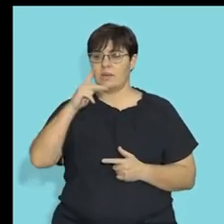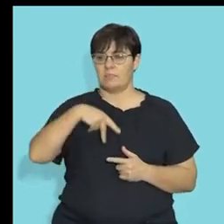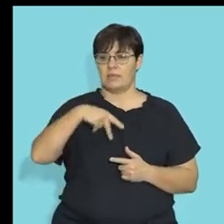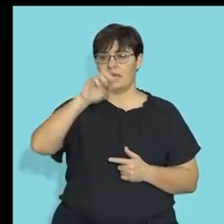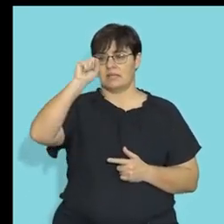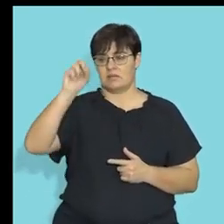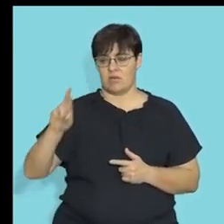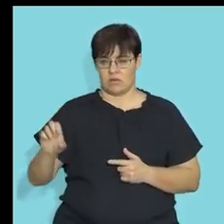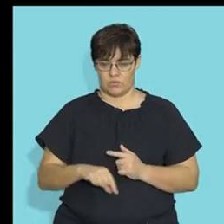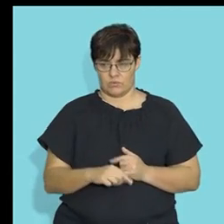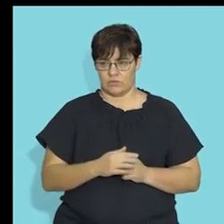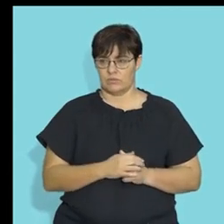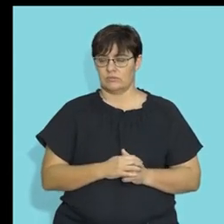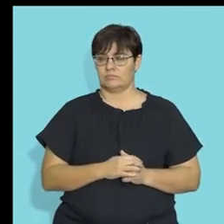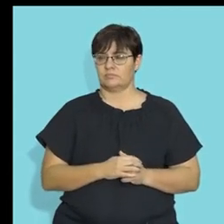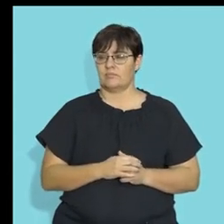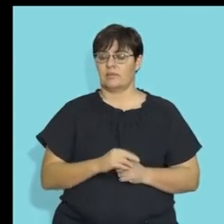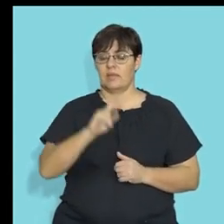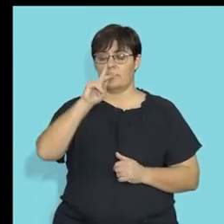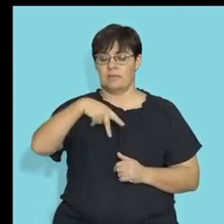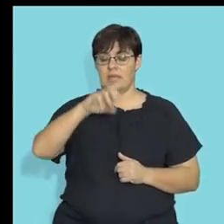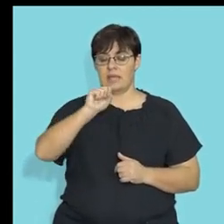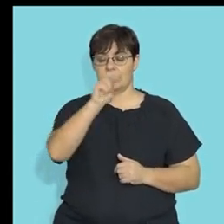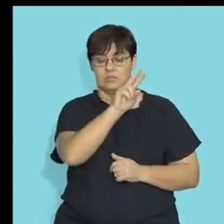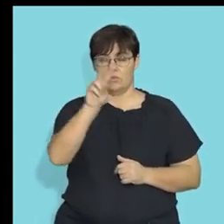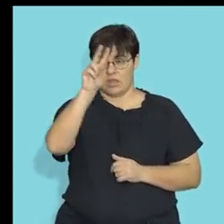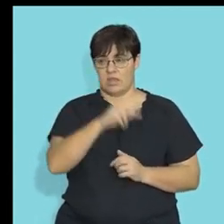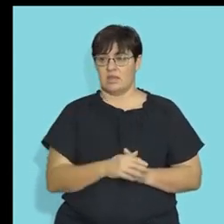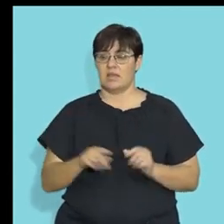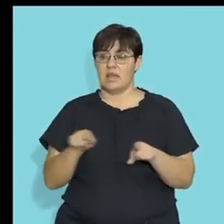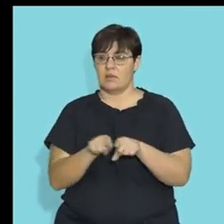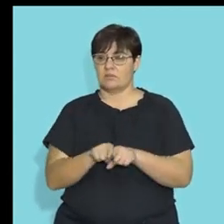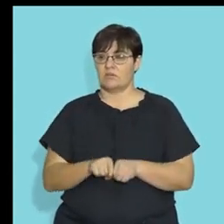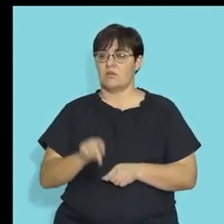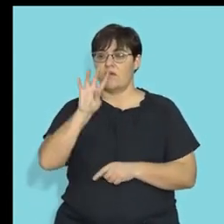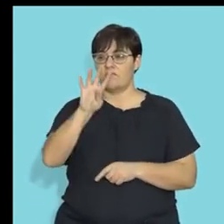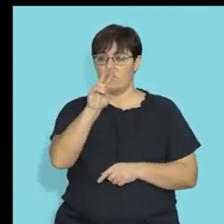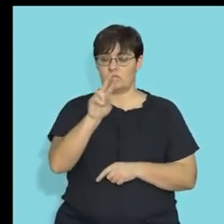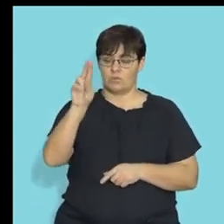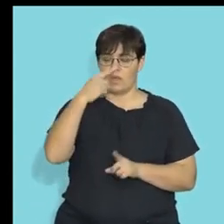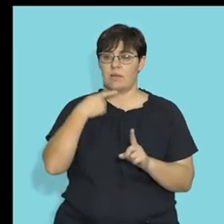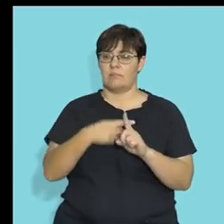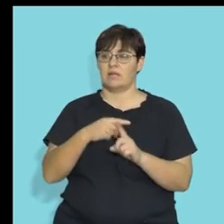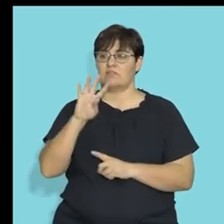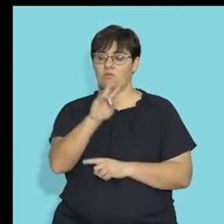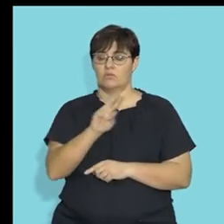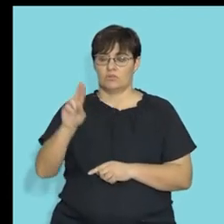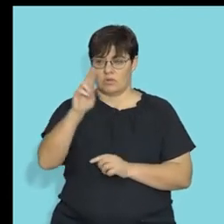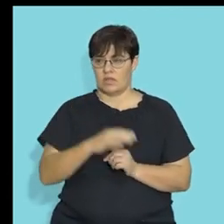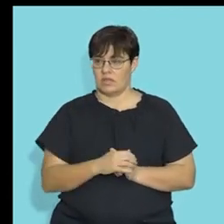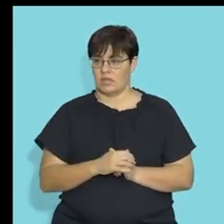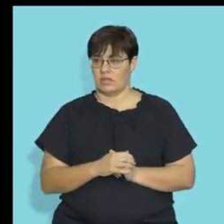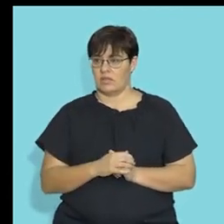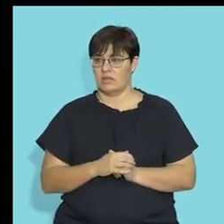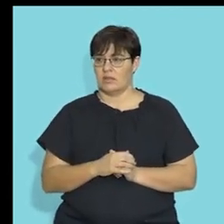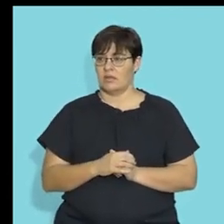of PSRQ. So PS squared will be equal to 4 squared plus